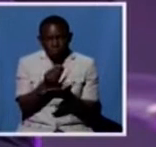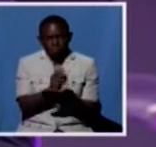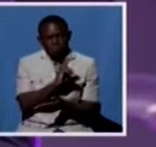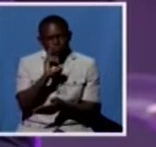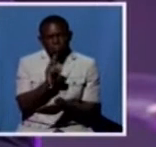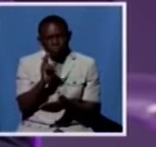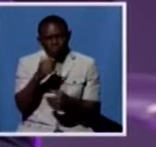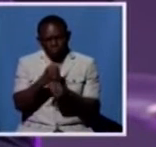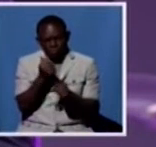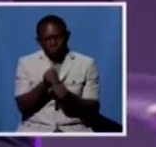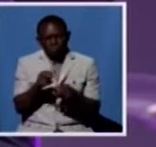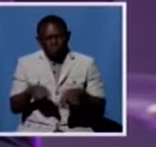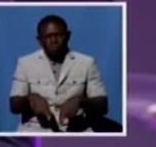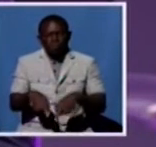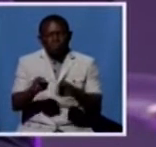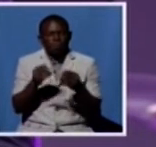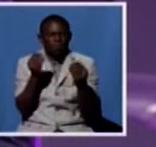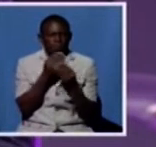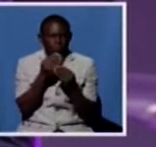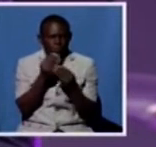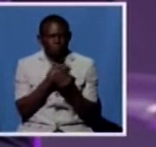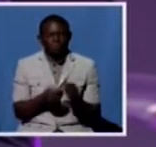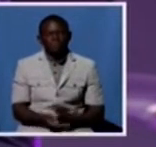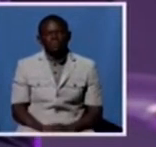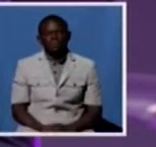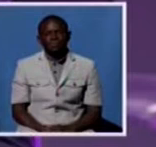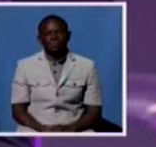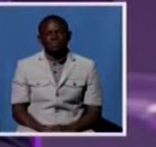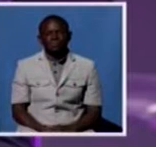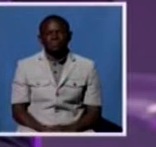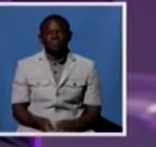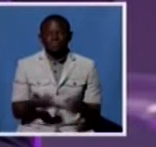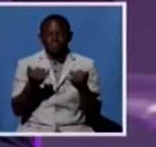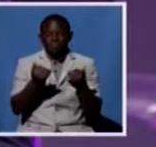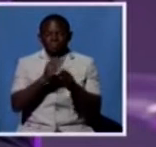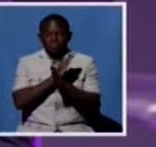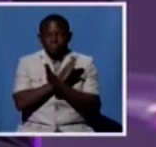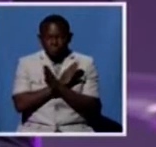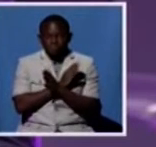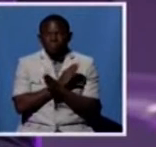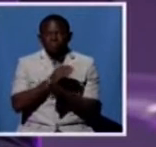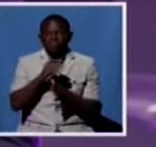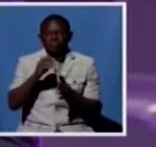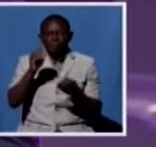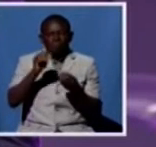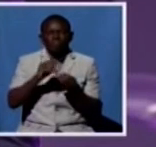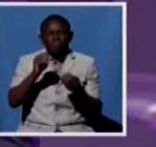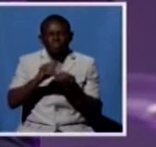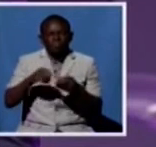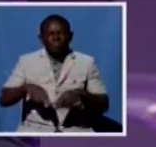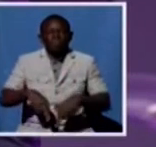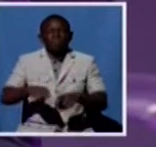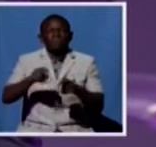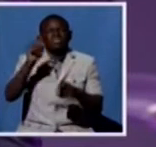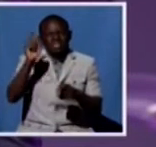If you look at our road network now, we've had a huge backlog, but we are getting there. Year in, year out, we are improving.